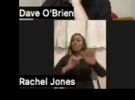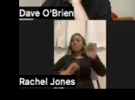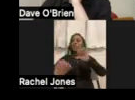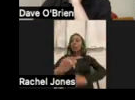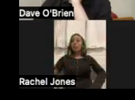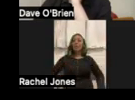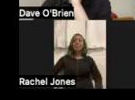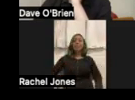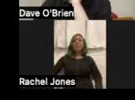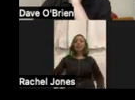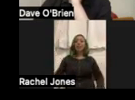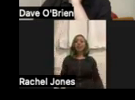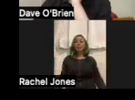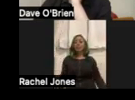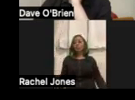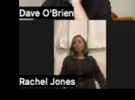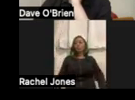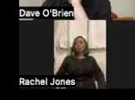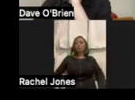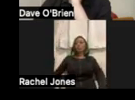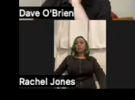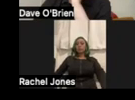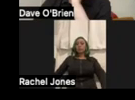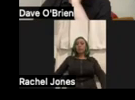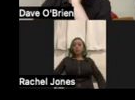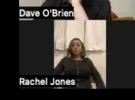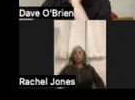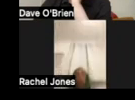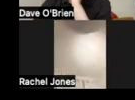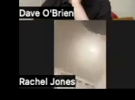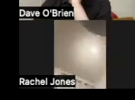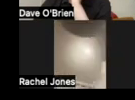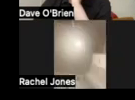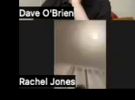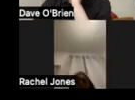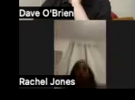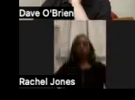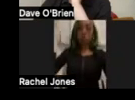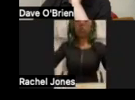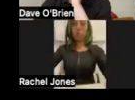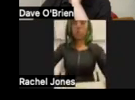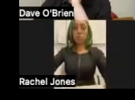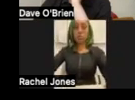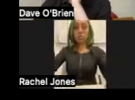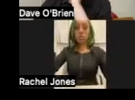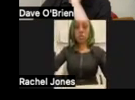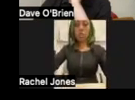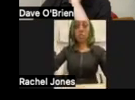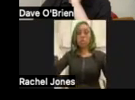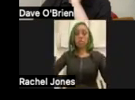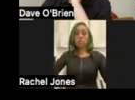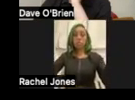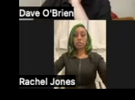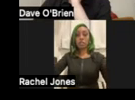from translation theory. So it's a way of kind of translating experience and perspectives and